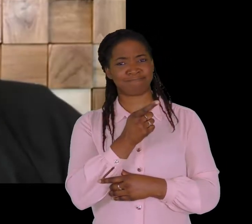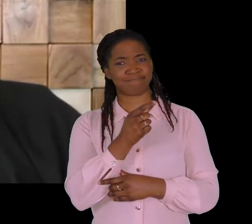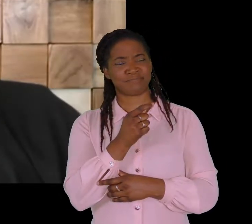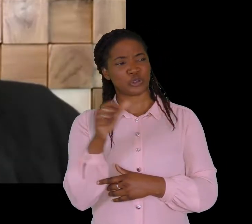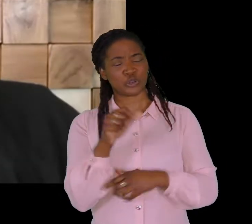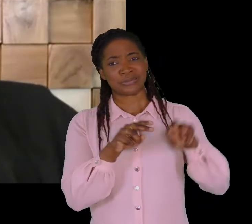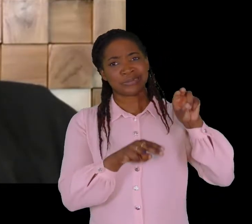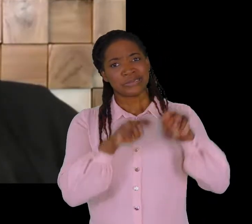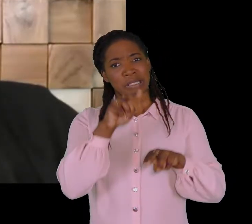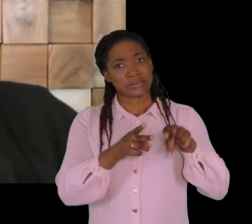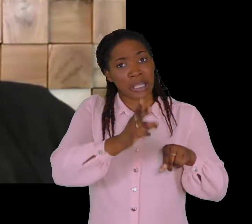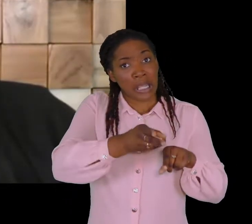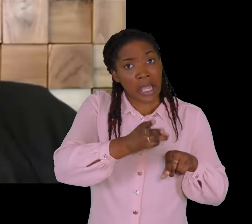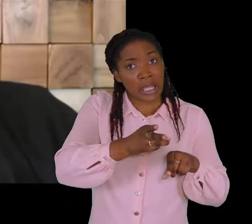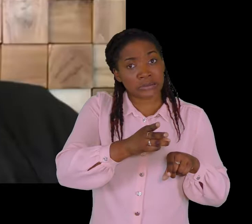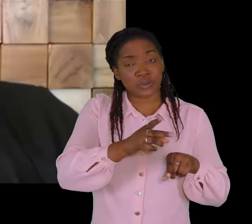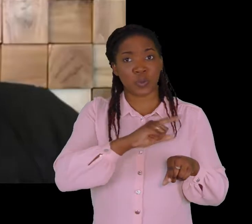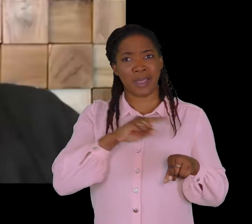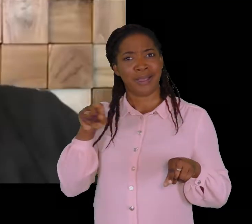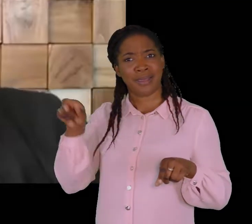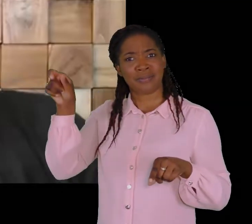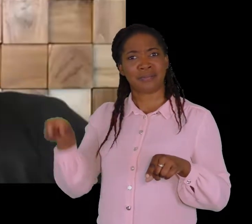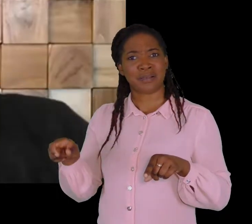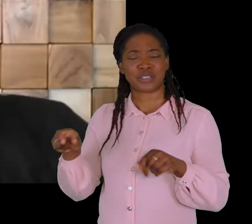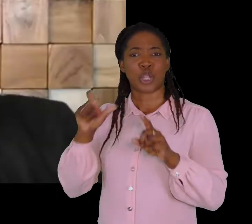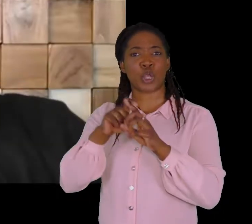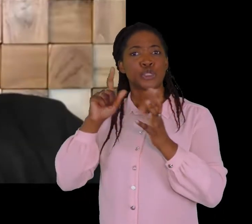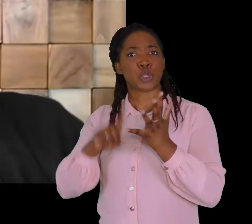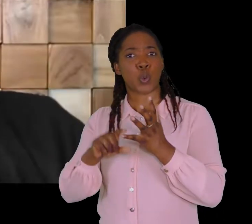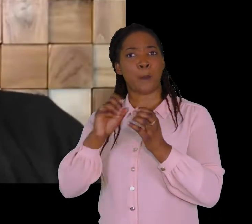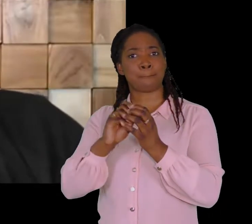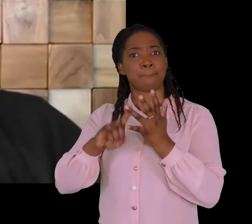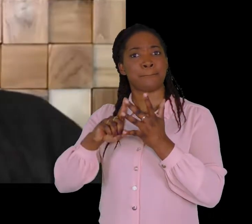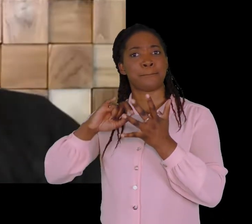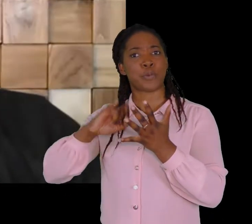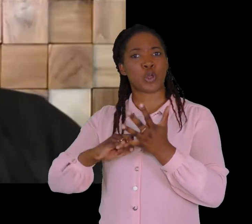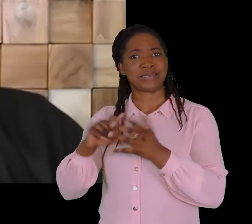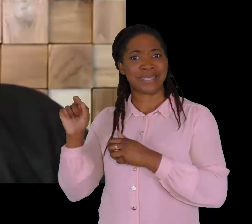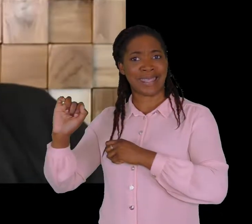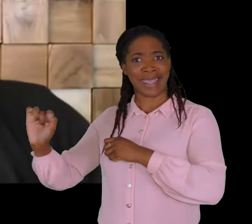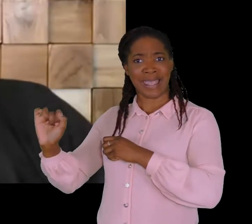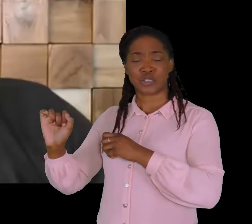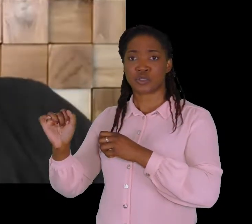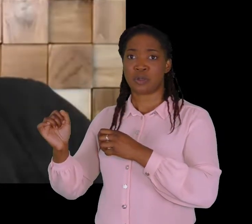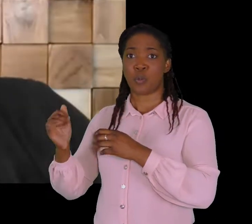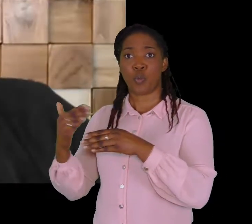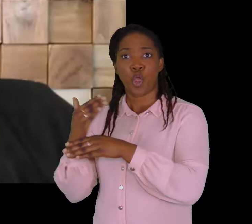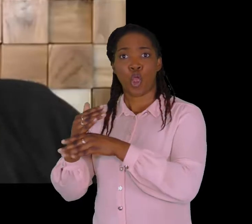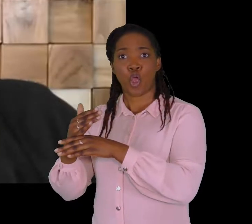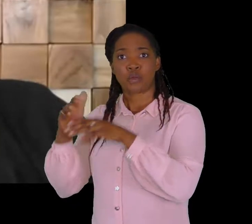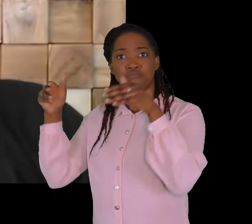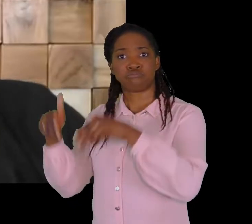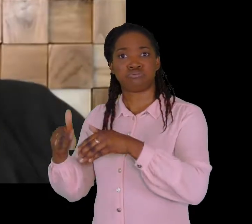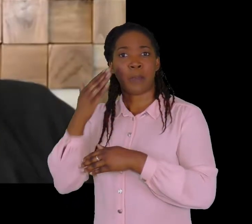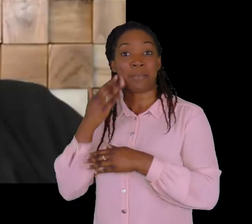to be reconsidered and assessed in America, particularly in relation to Du Bois's wider work on Black life. This